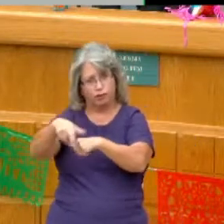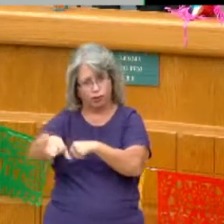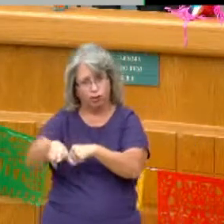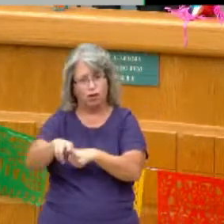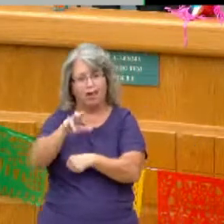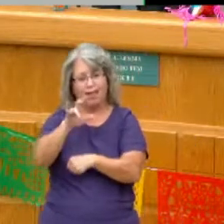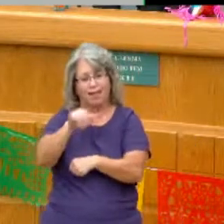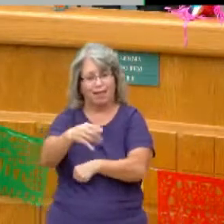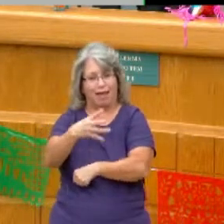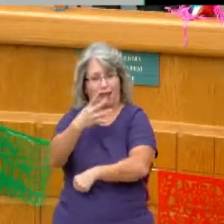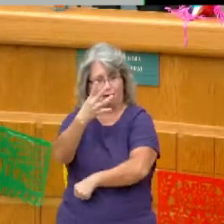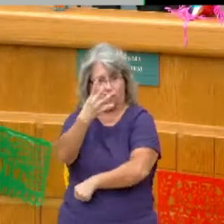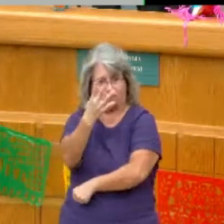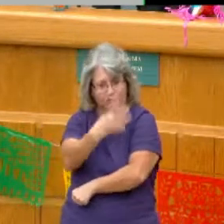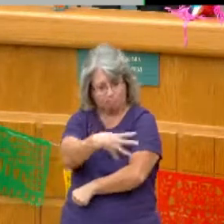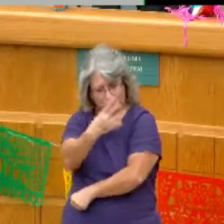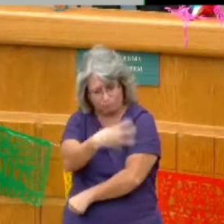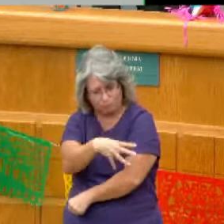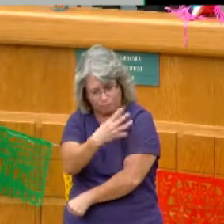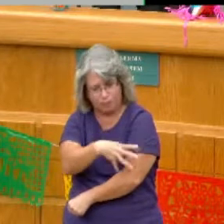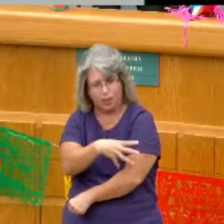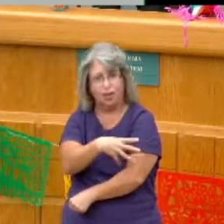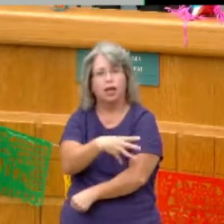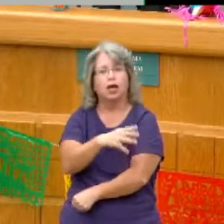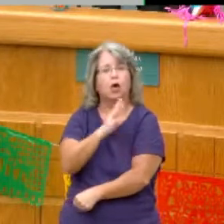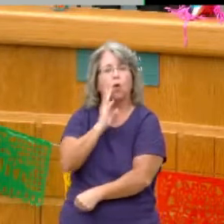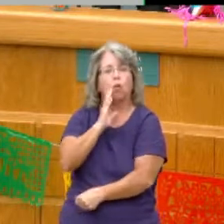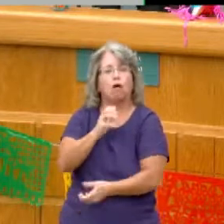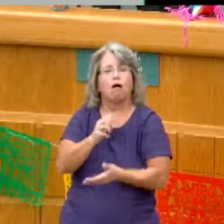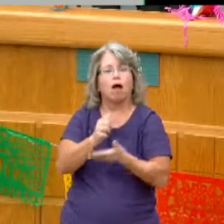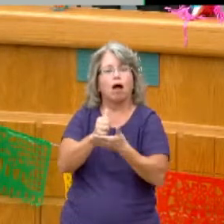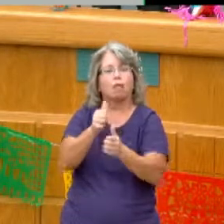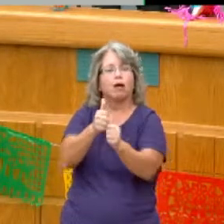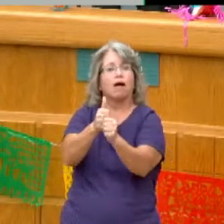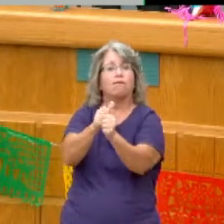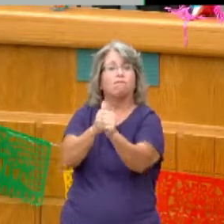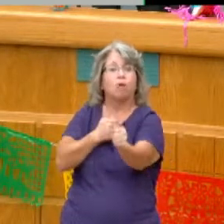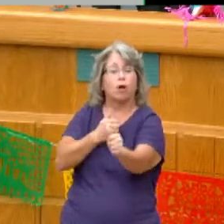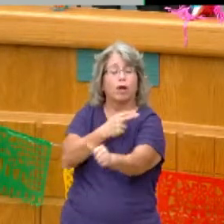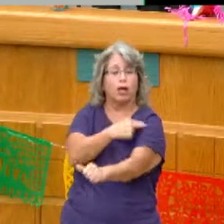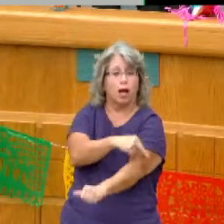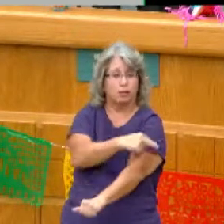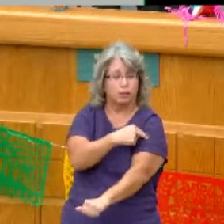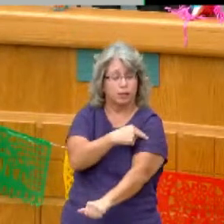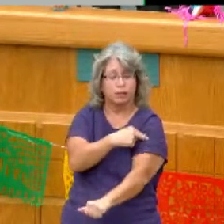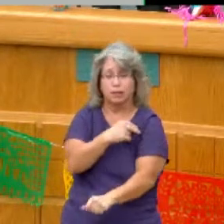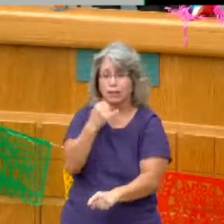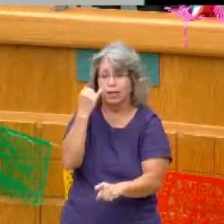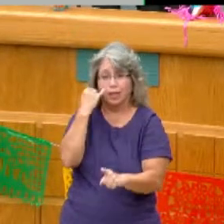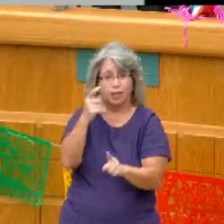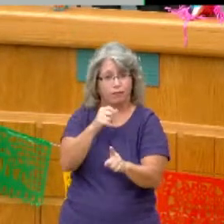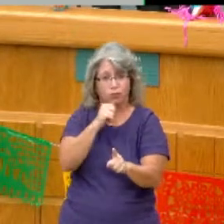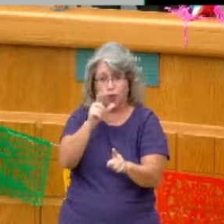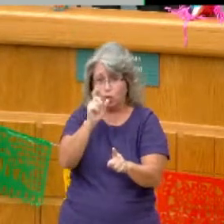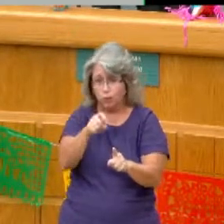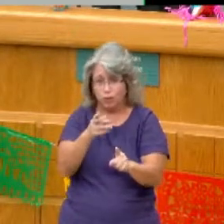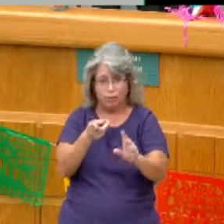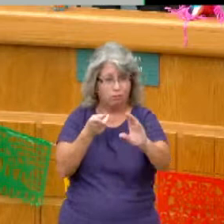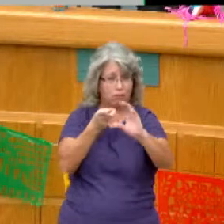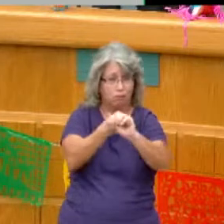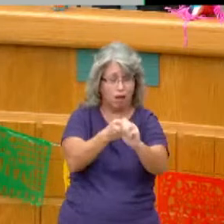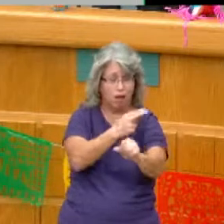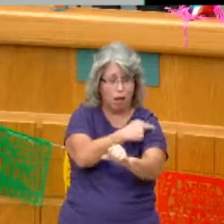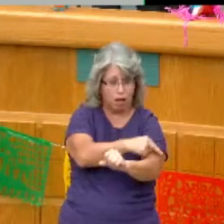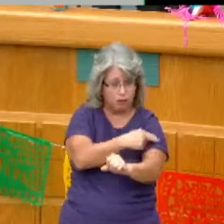hospital. They're meant to be taken before you get to the hospital. If you're at the point where you need hospitalization, you won't be eligible for these